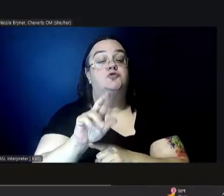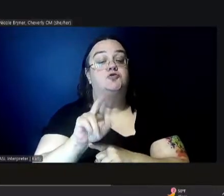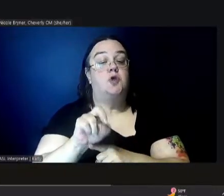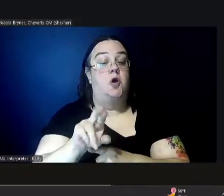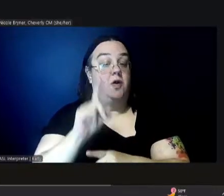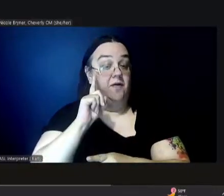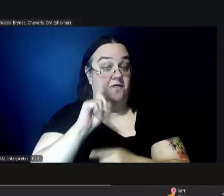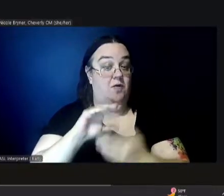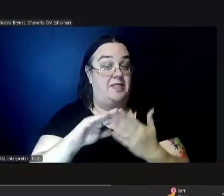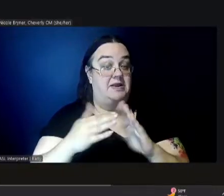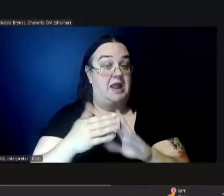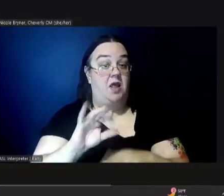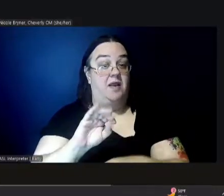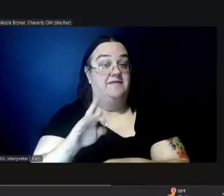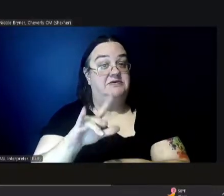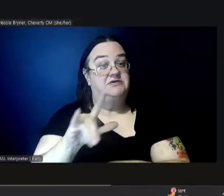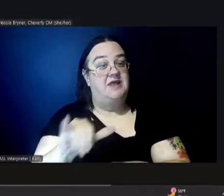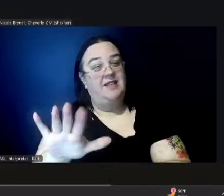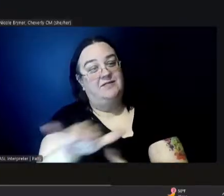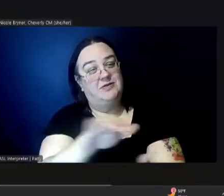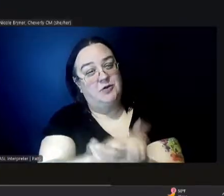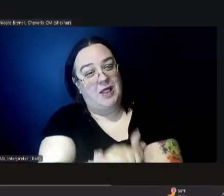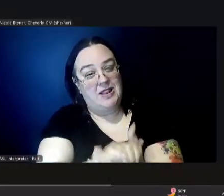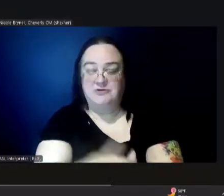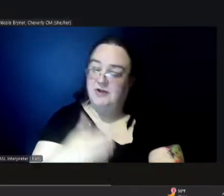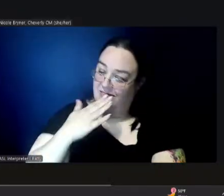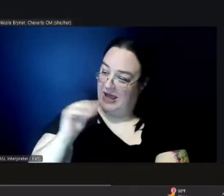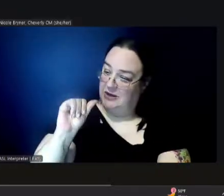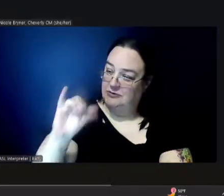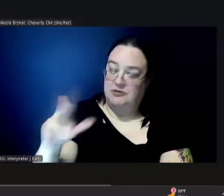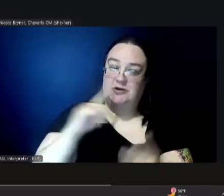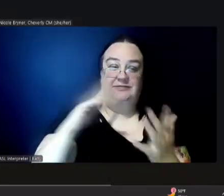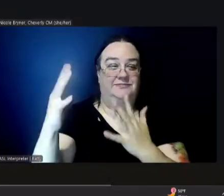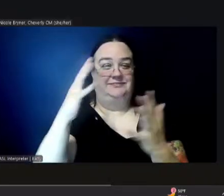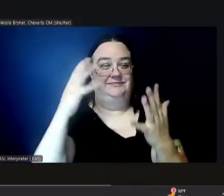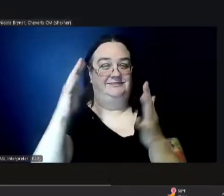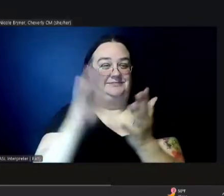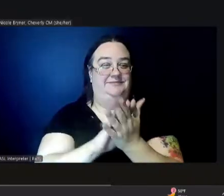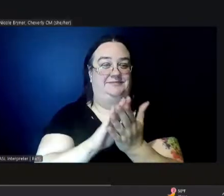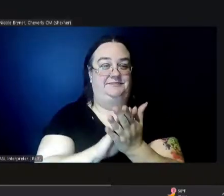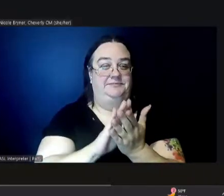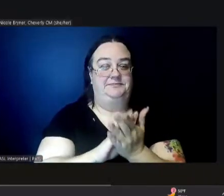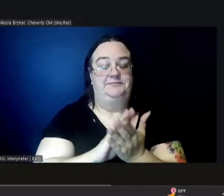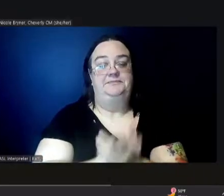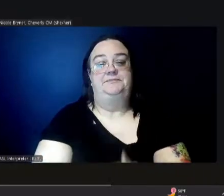town of Cheverly. Congratulations. Thank you, sir. Thank you for your service.